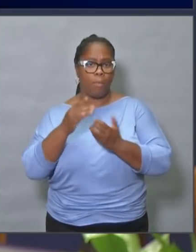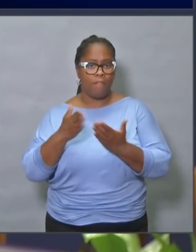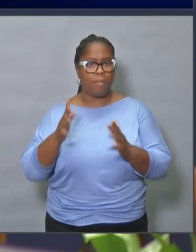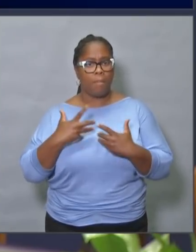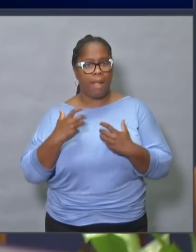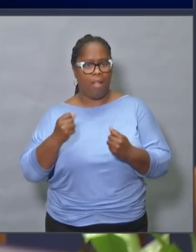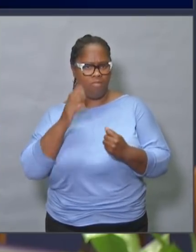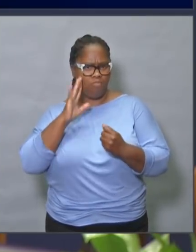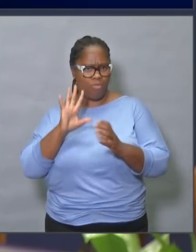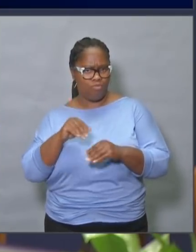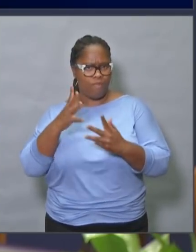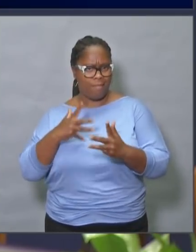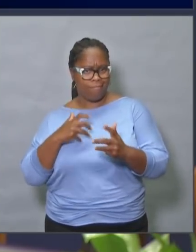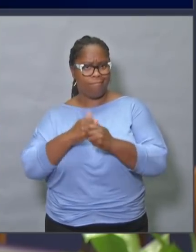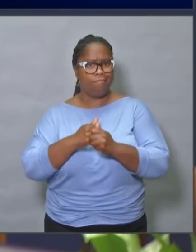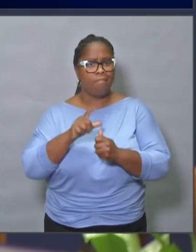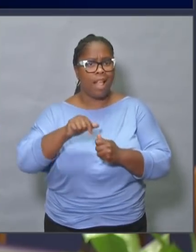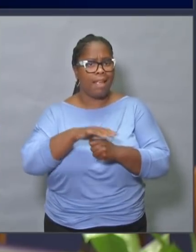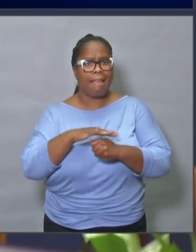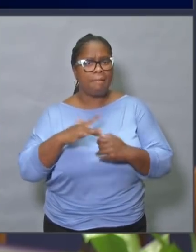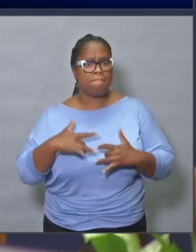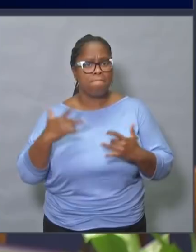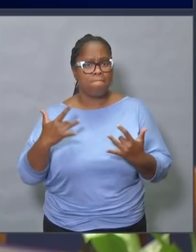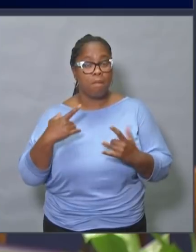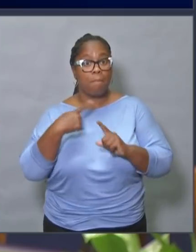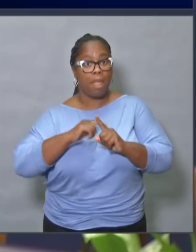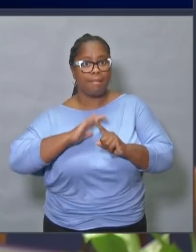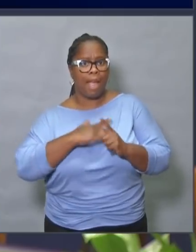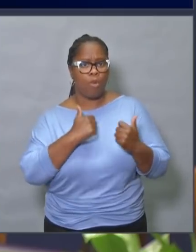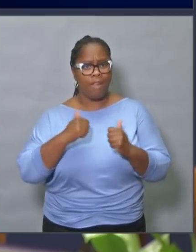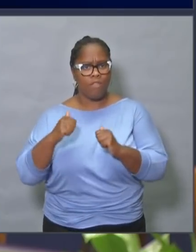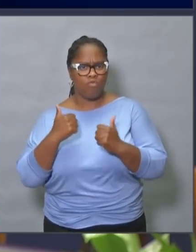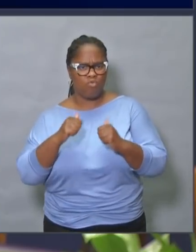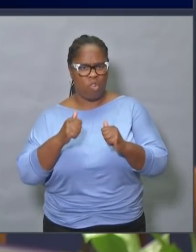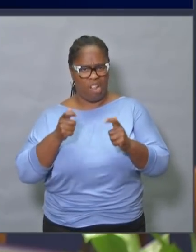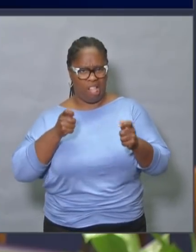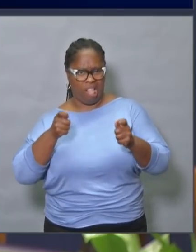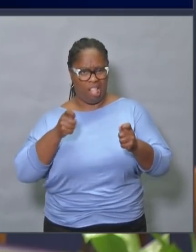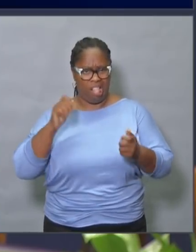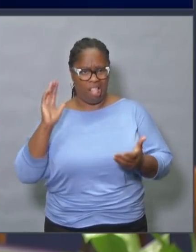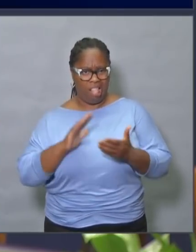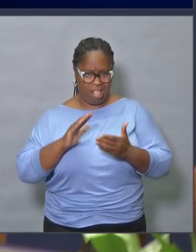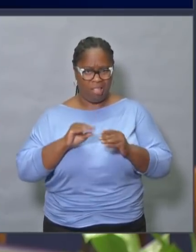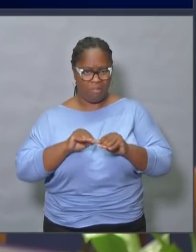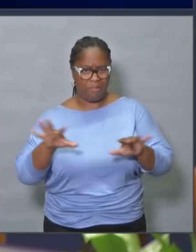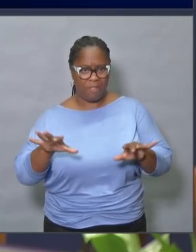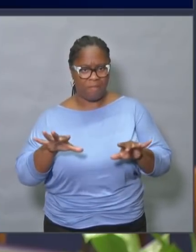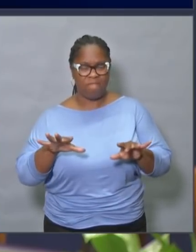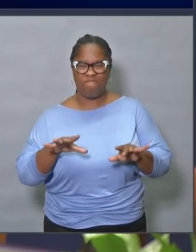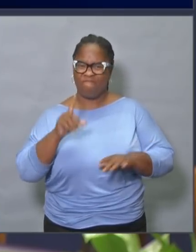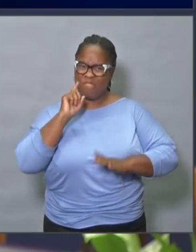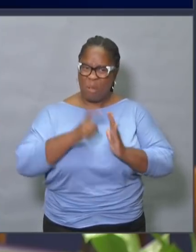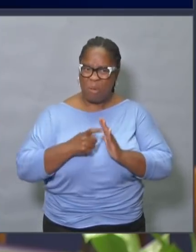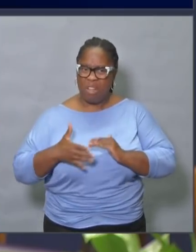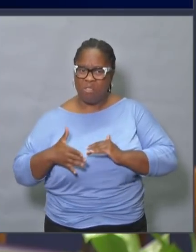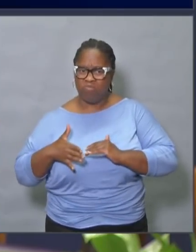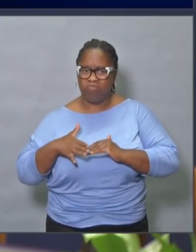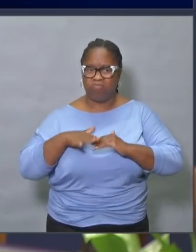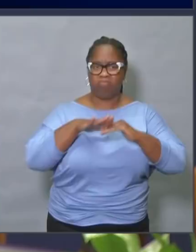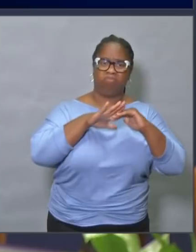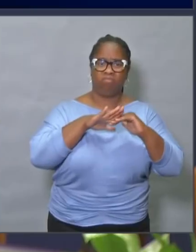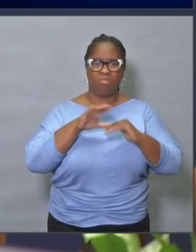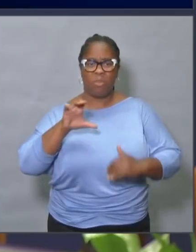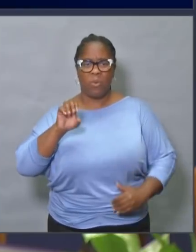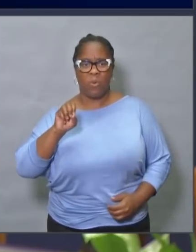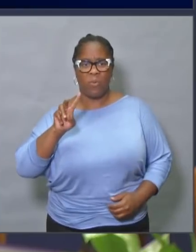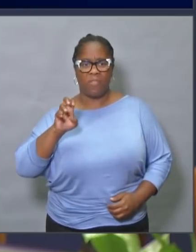Angeles County and efforts to ensure the capacity of our healthcare system. The increase we have seen lately in cases for